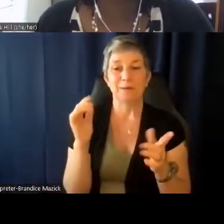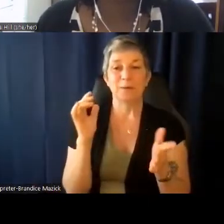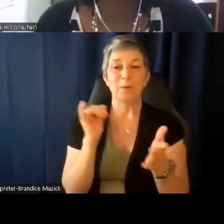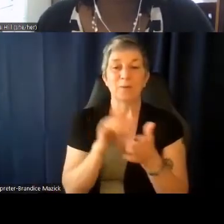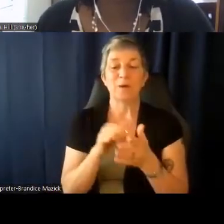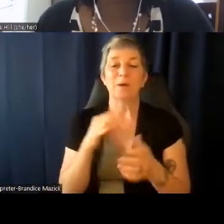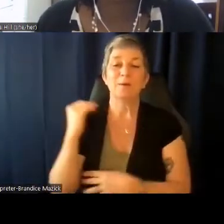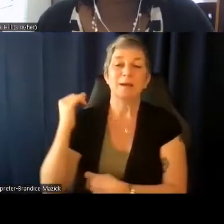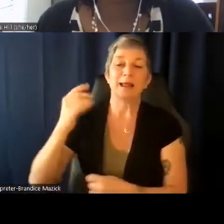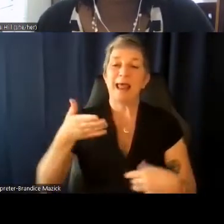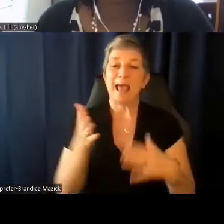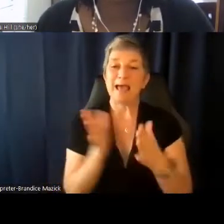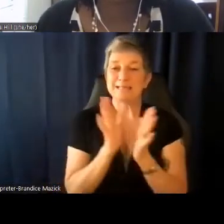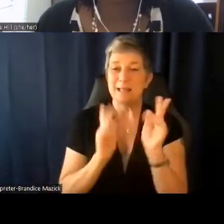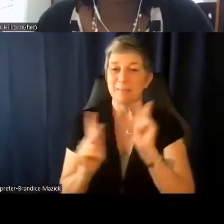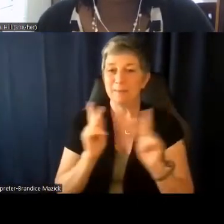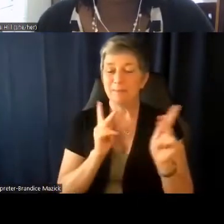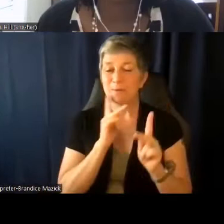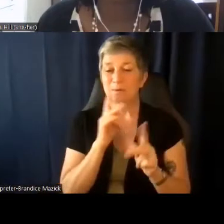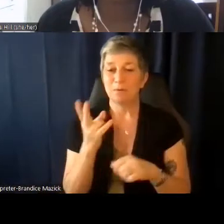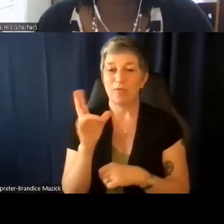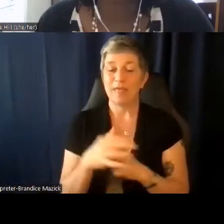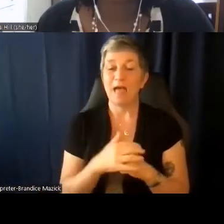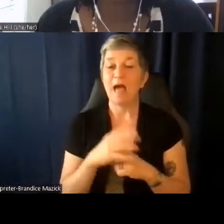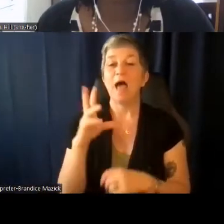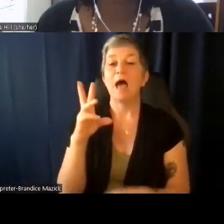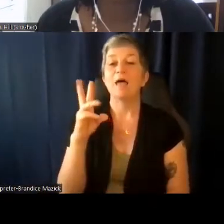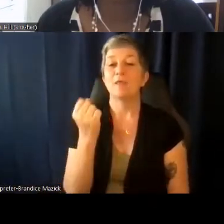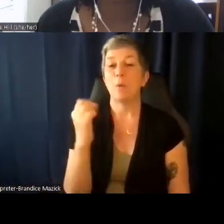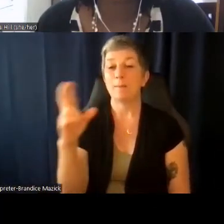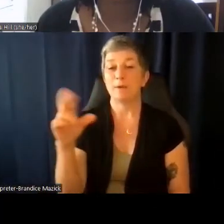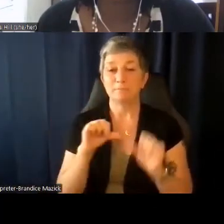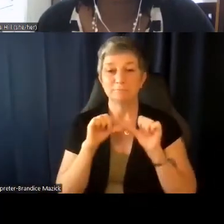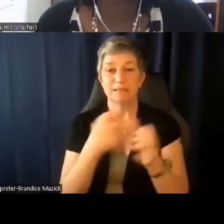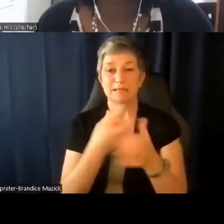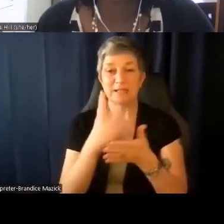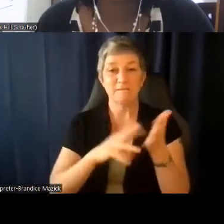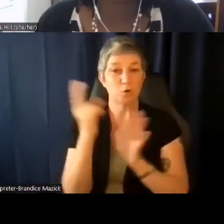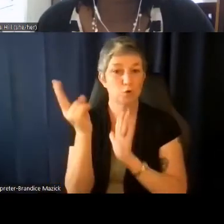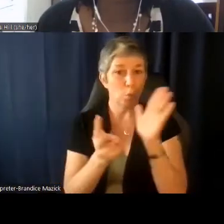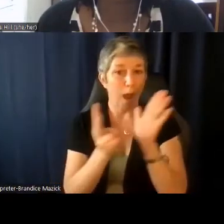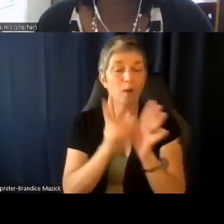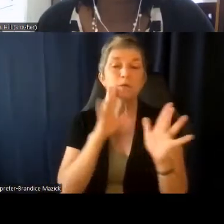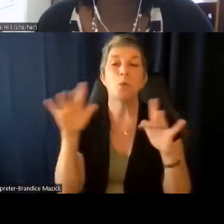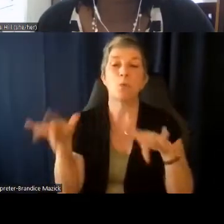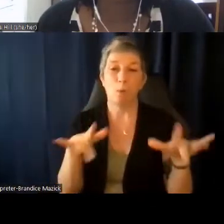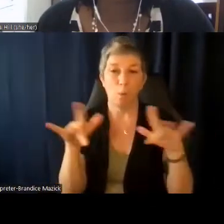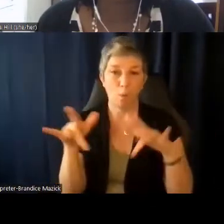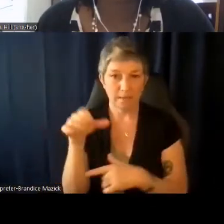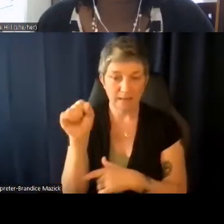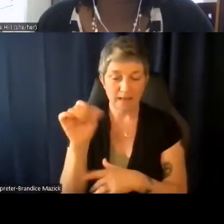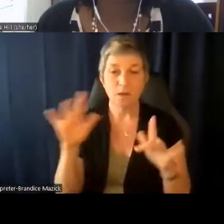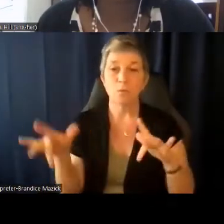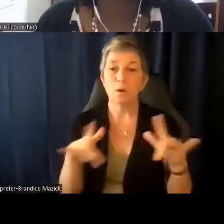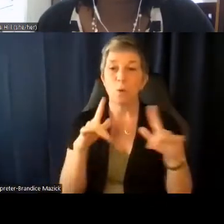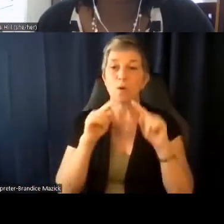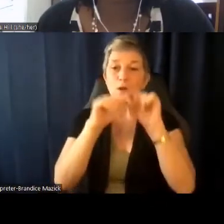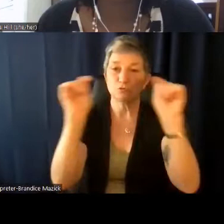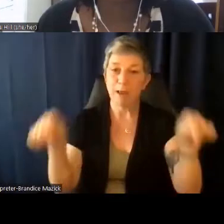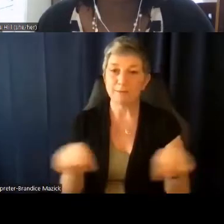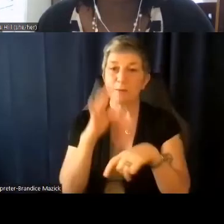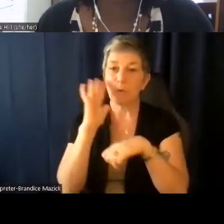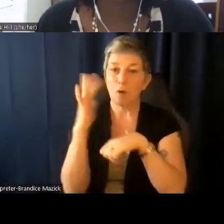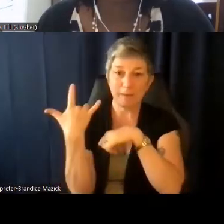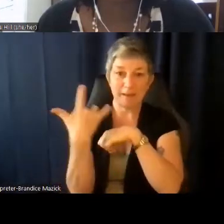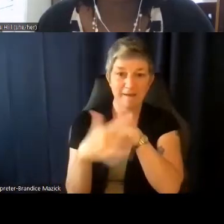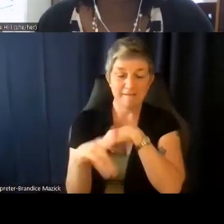today. The webinar is scheduled for 2 hours and is being recorded. The recording and transcript will be made available on